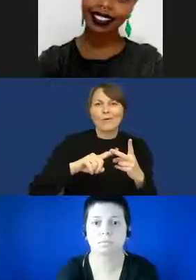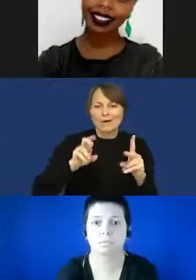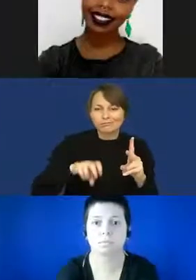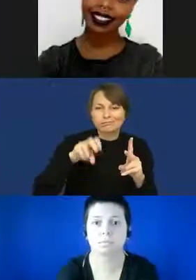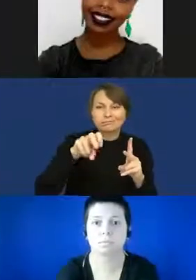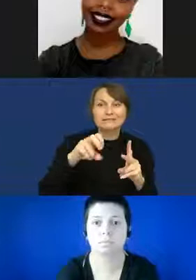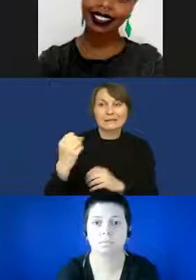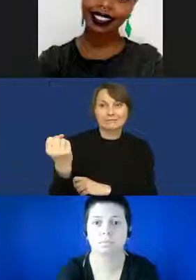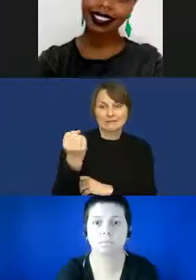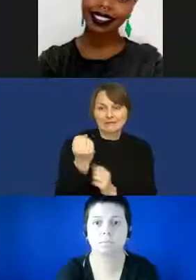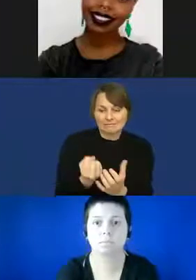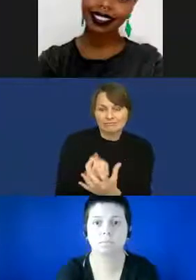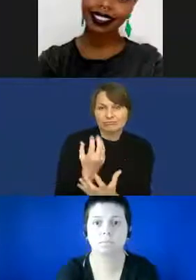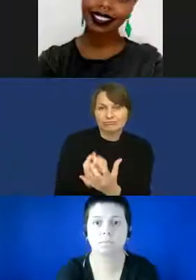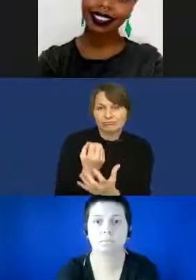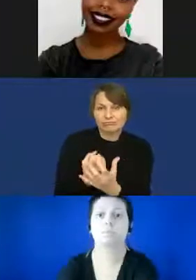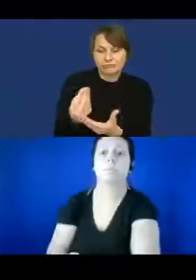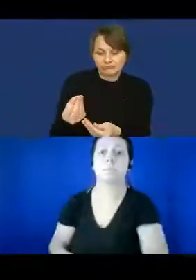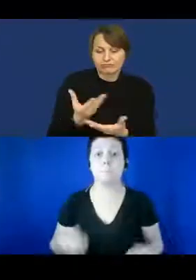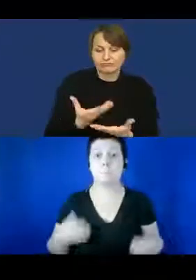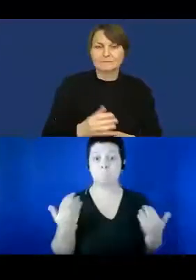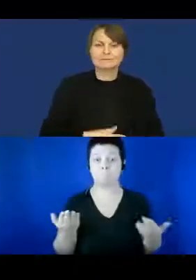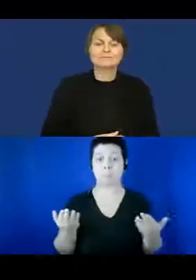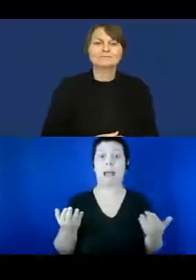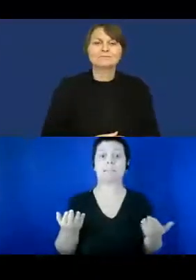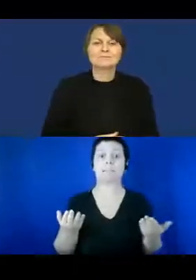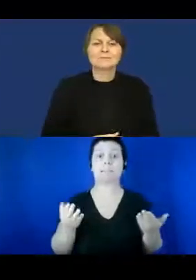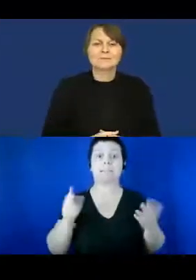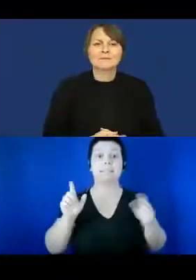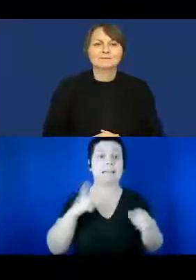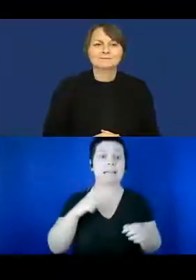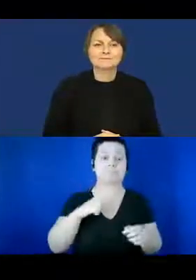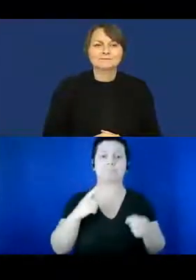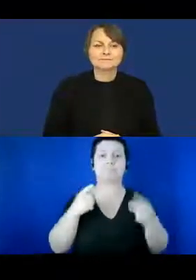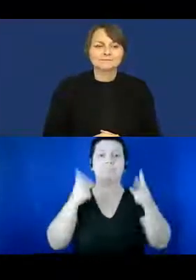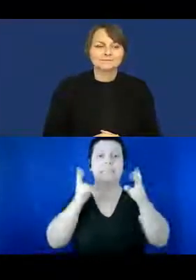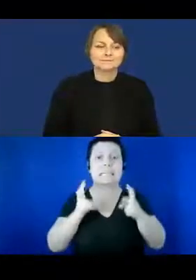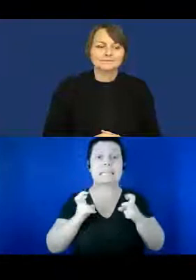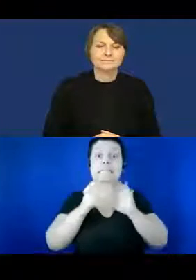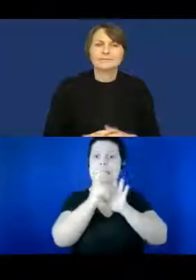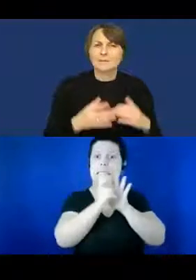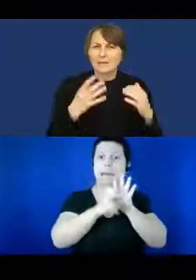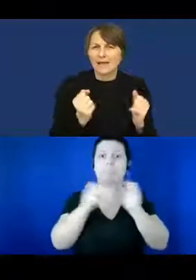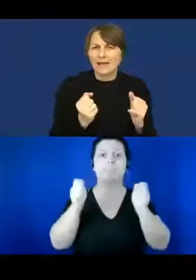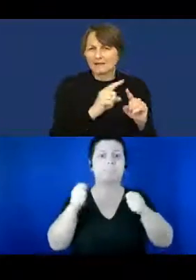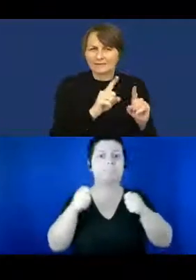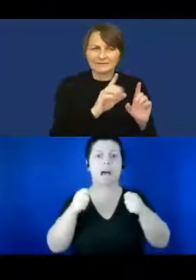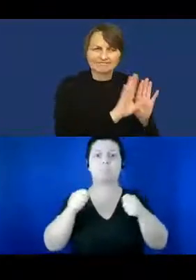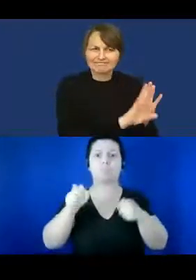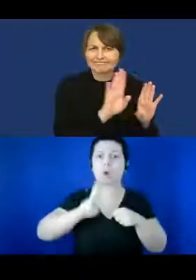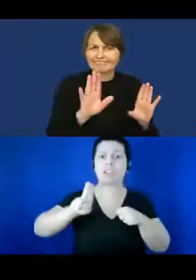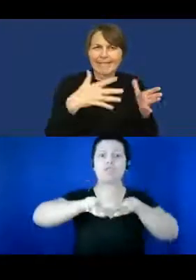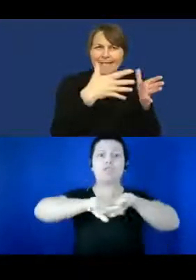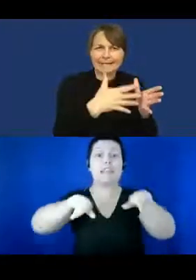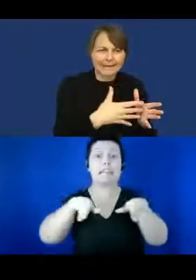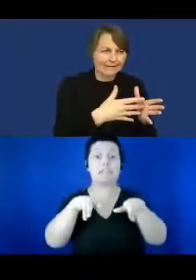forth. But the idea is that between these sensors, we can use different analysis techniques to help inform